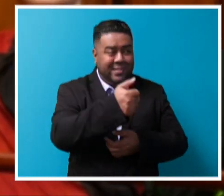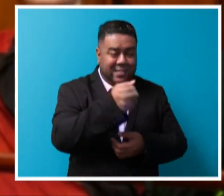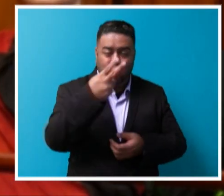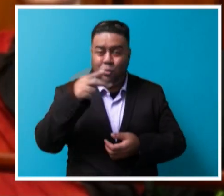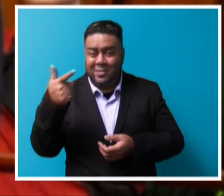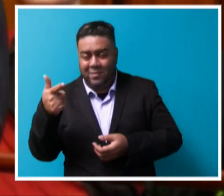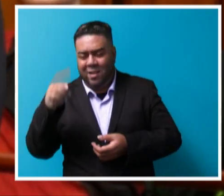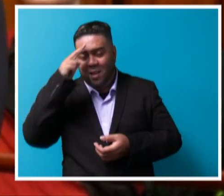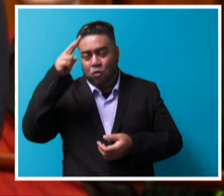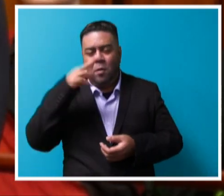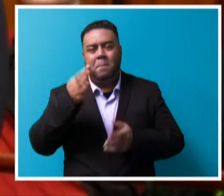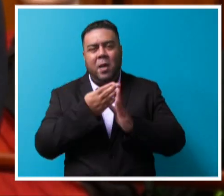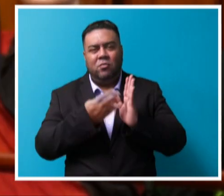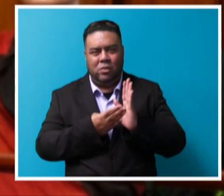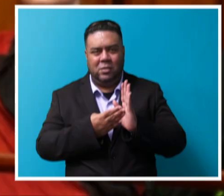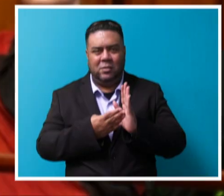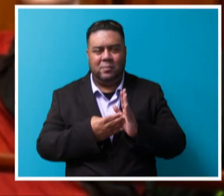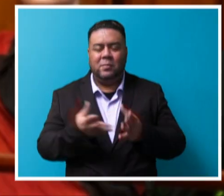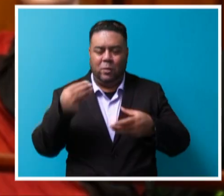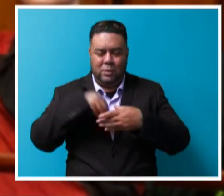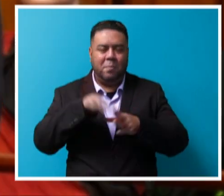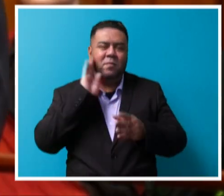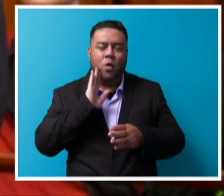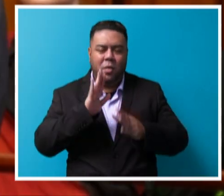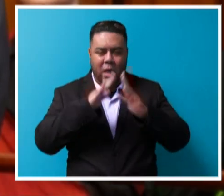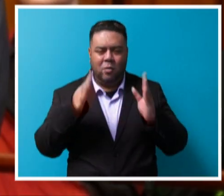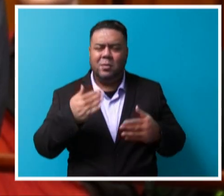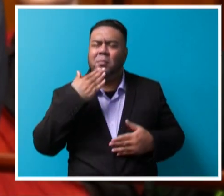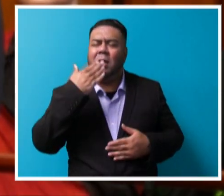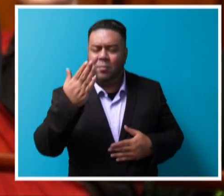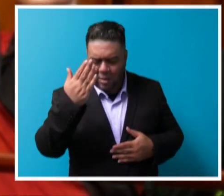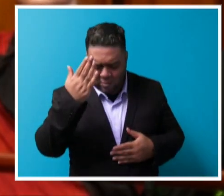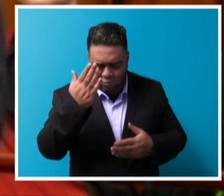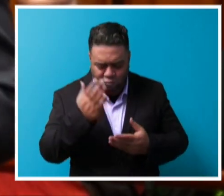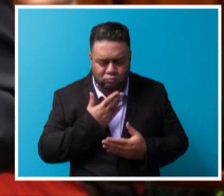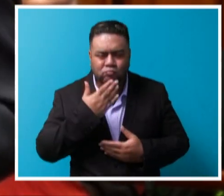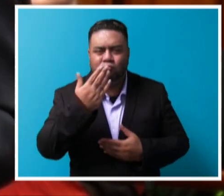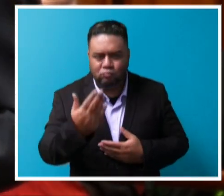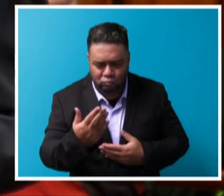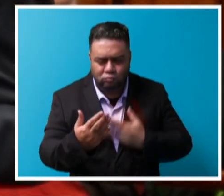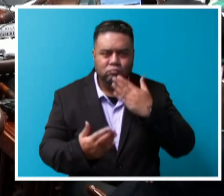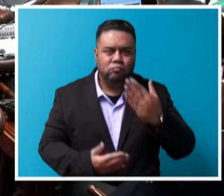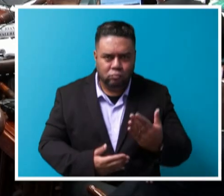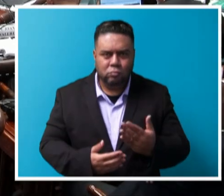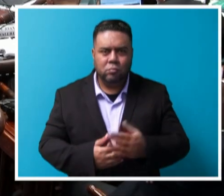2026-2027 national budget that is before the House. Shukriya and thank you.